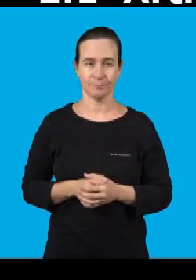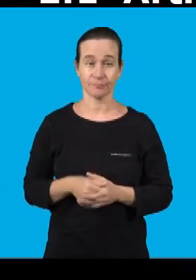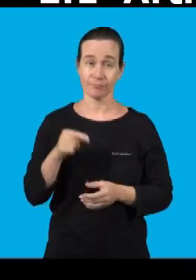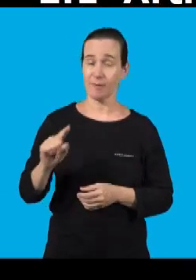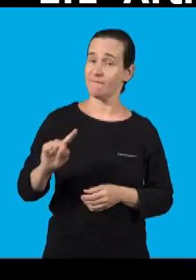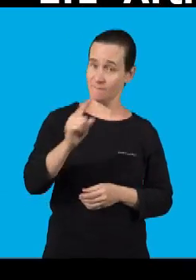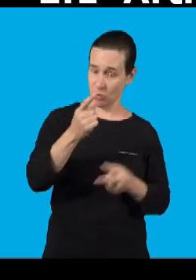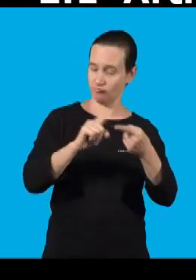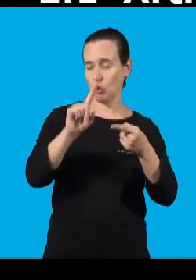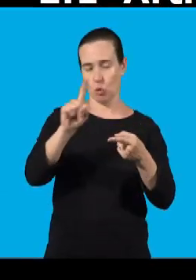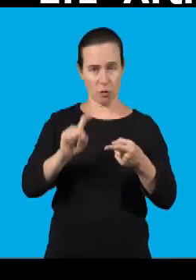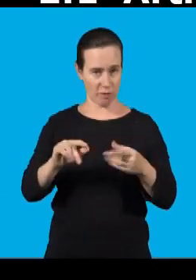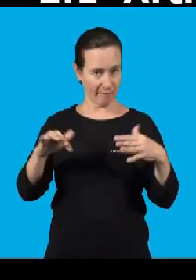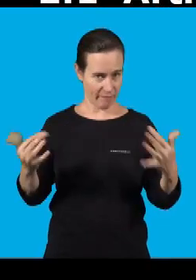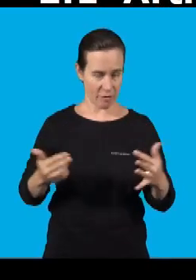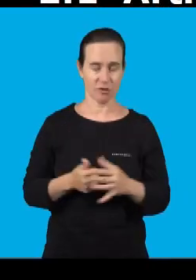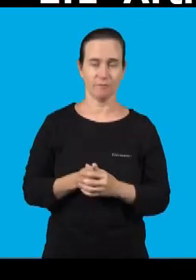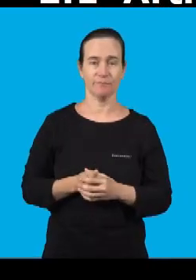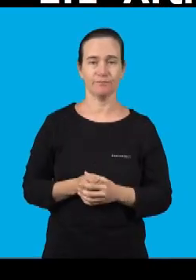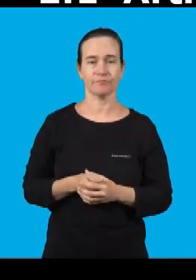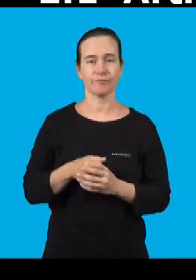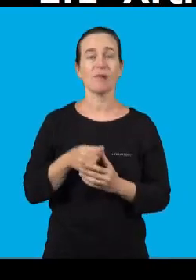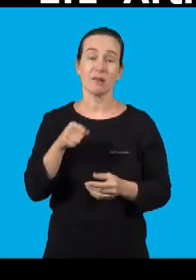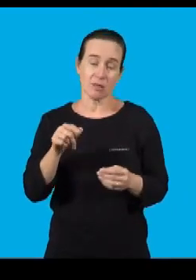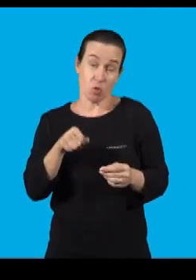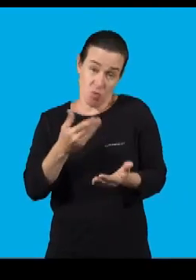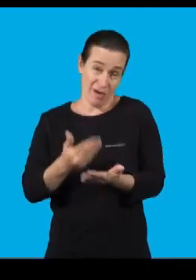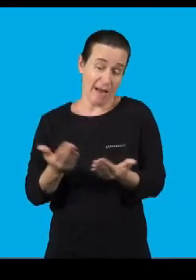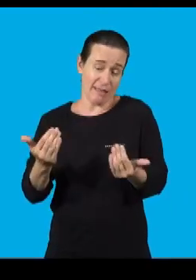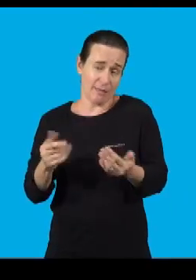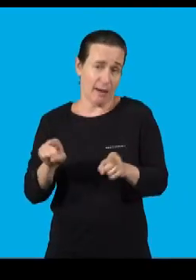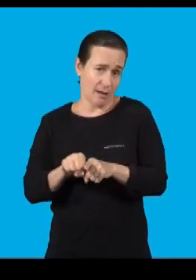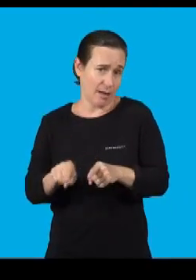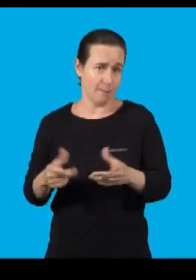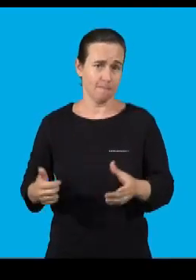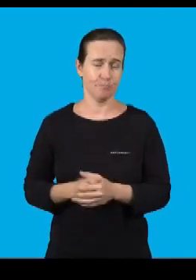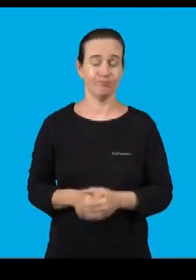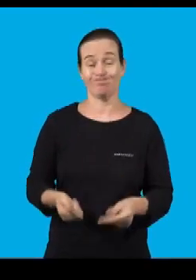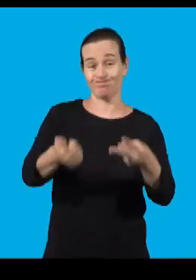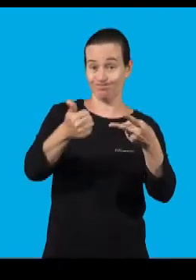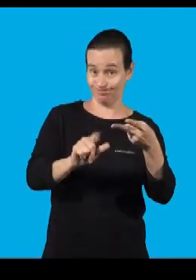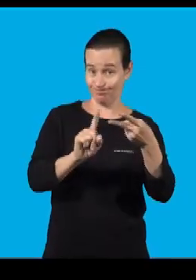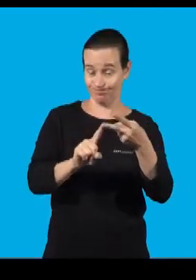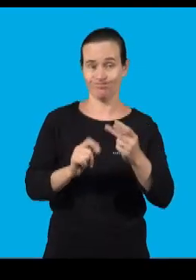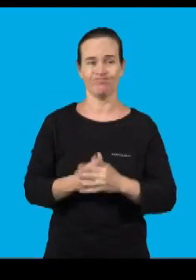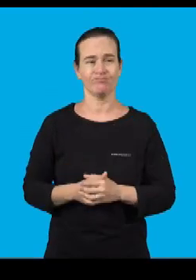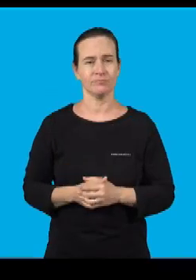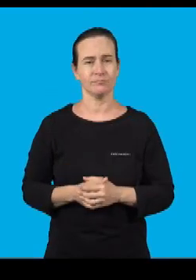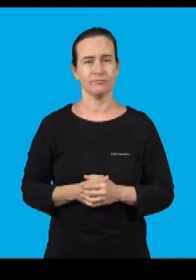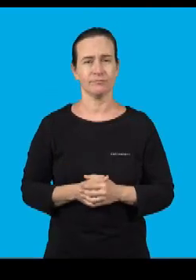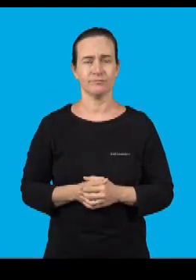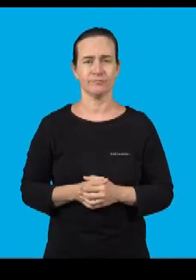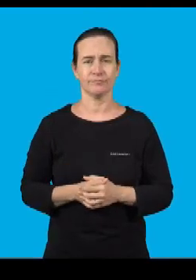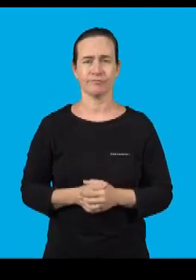question covered. So now you know this is what you can expect. Okay, let's move on to 1.2. Why